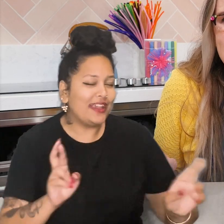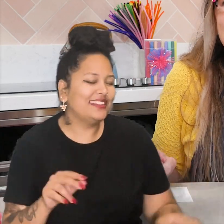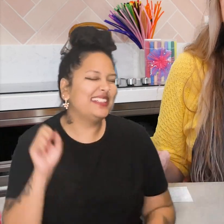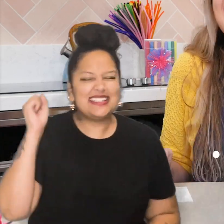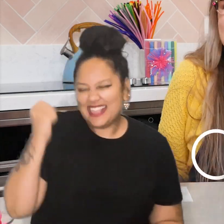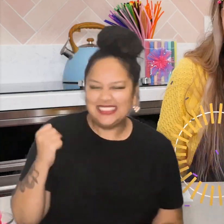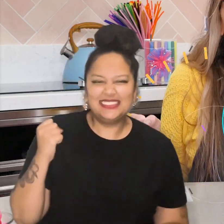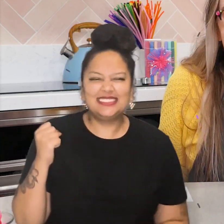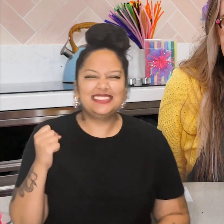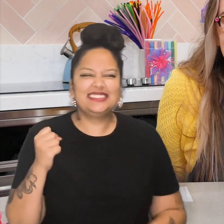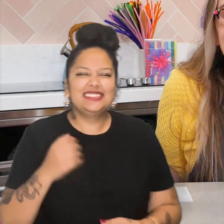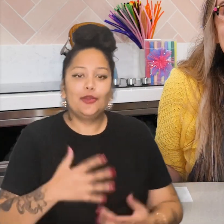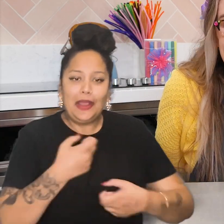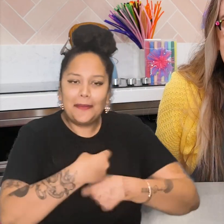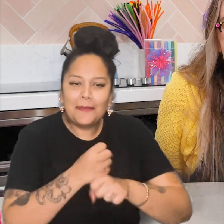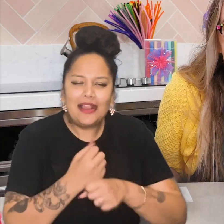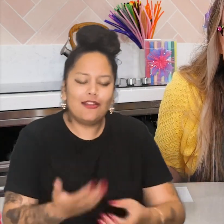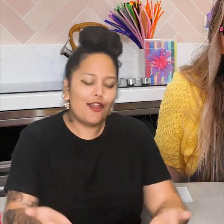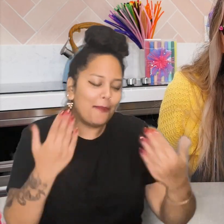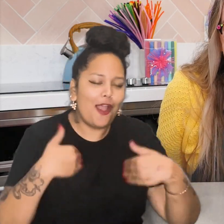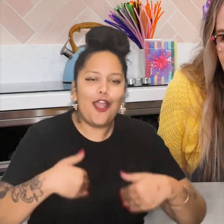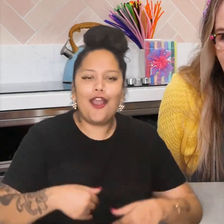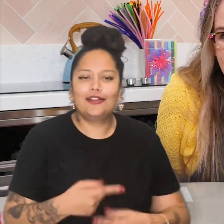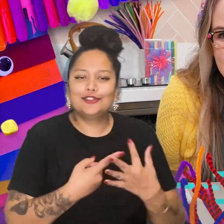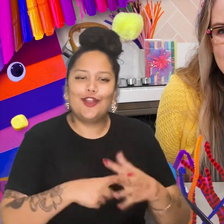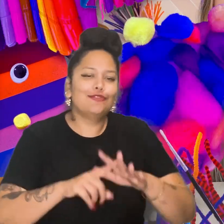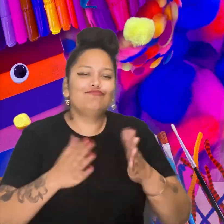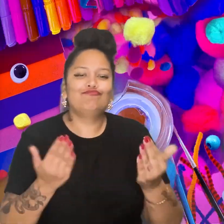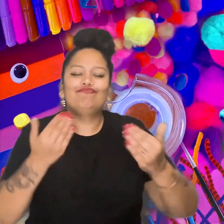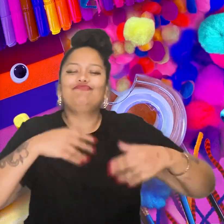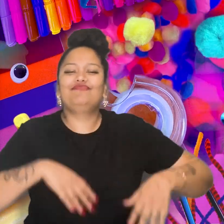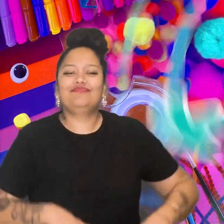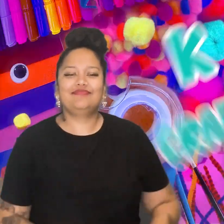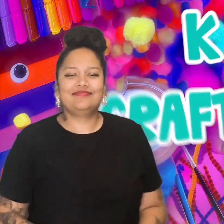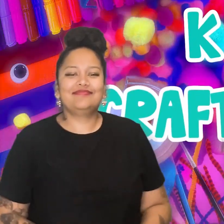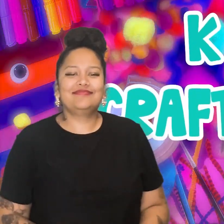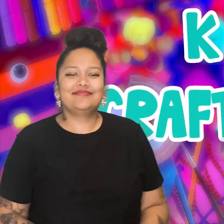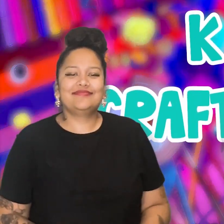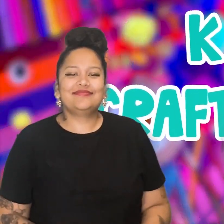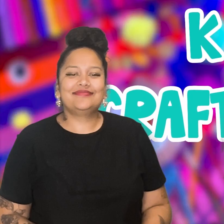ready? Yes! All right, let's start making. Come